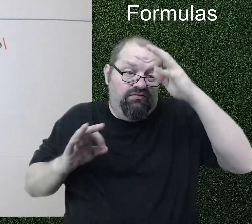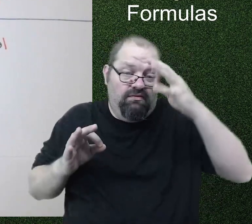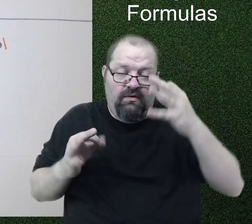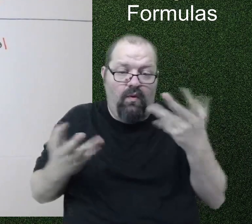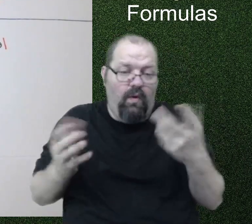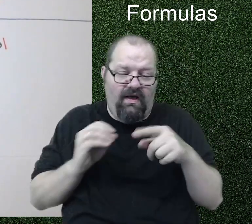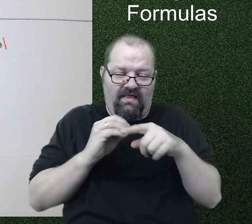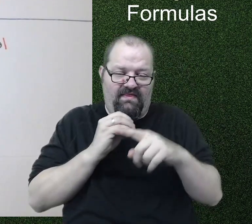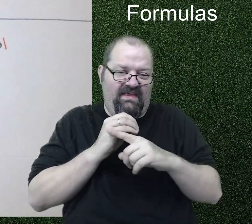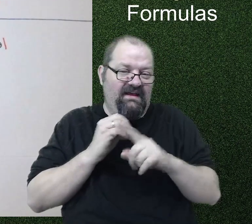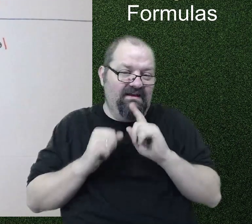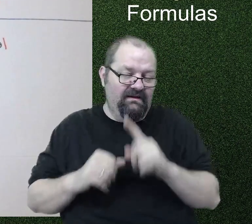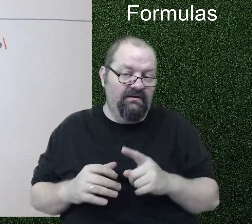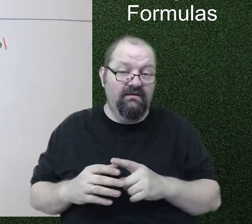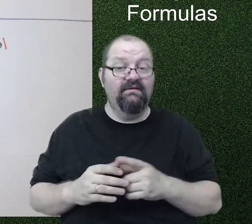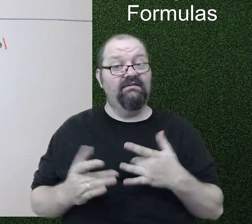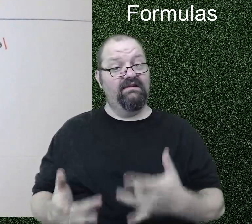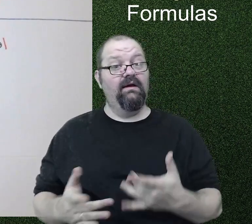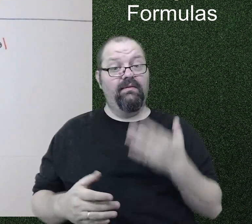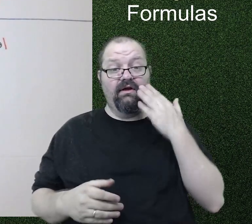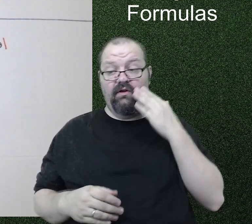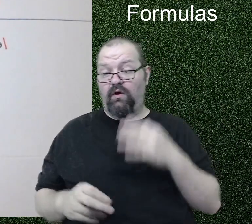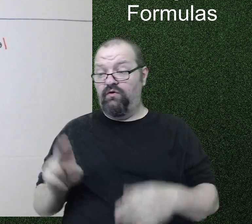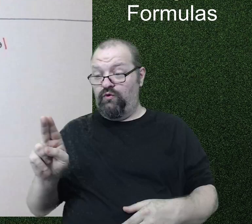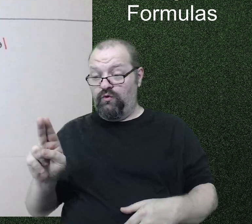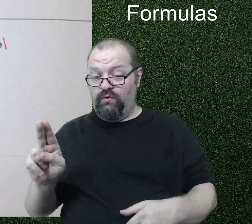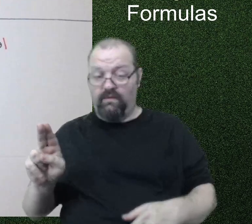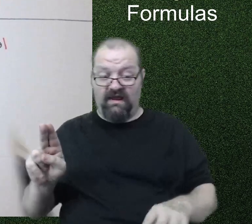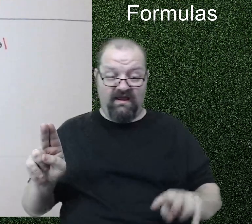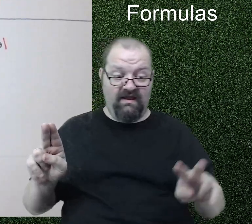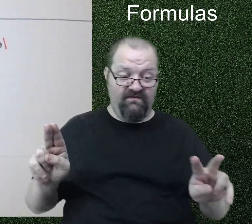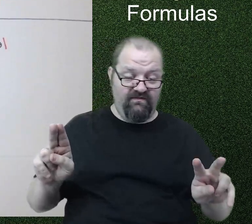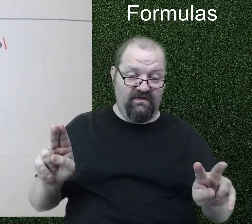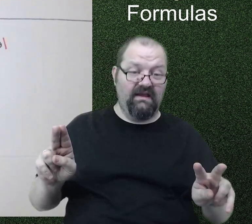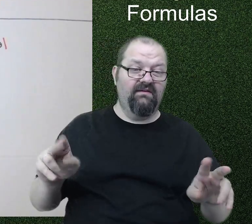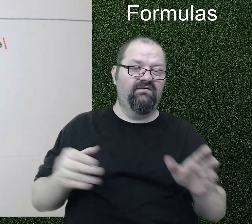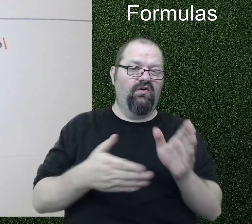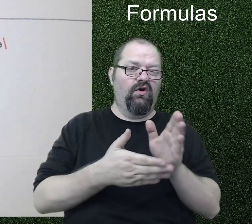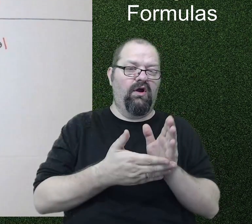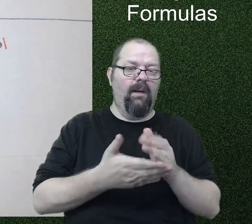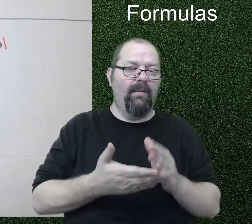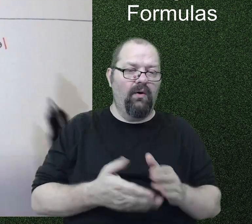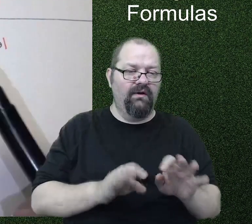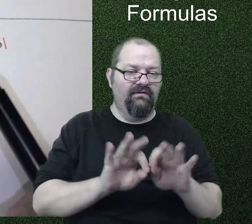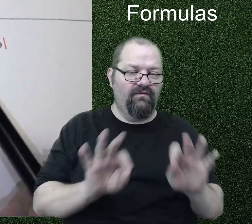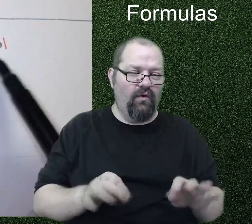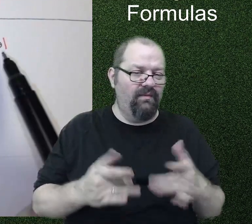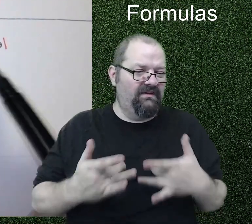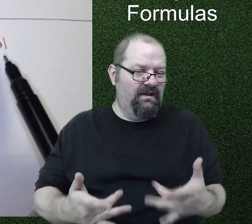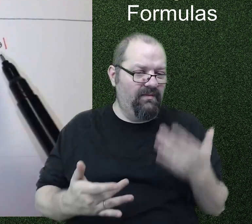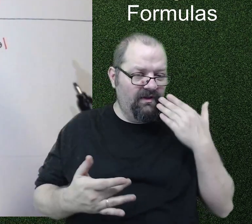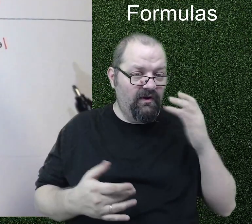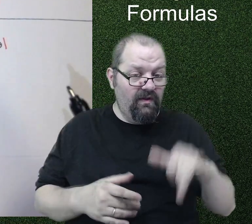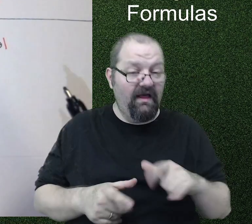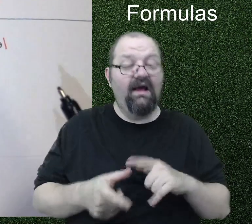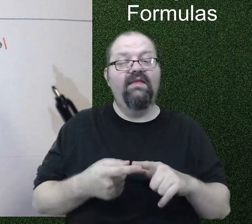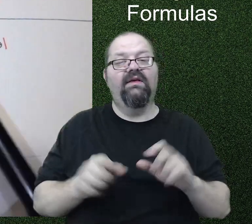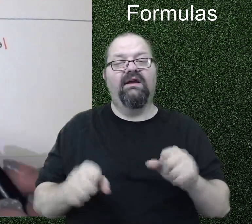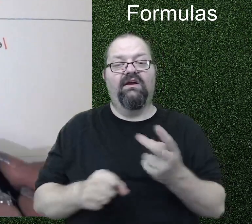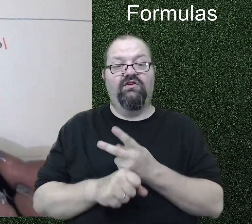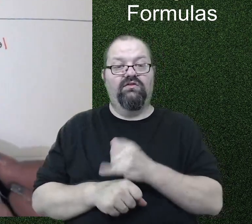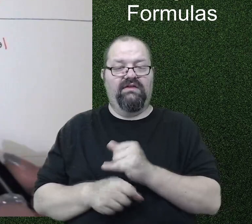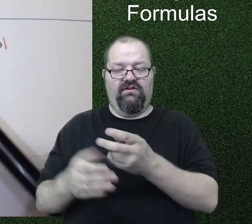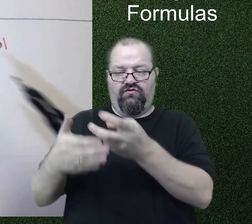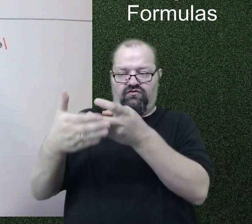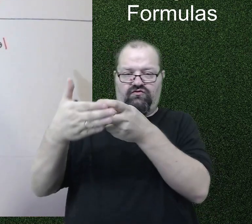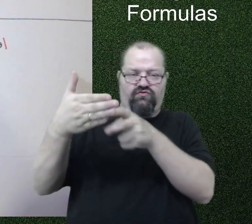I typically know v, or u and v, in component form, and I can use this to derive the